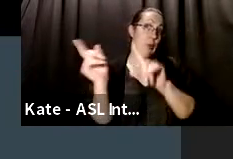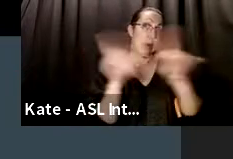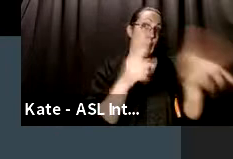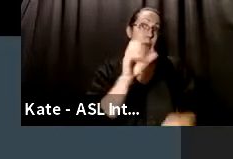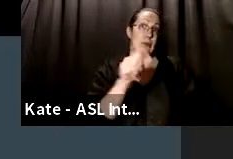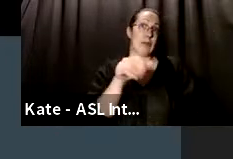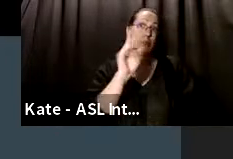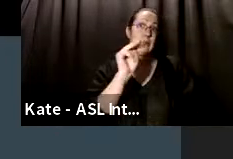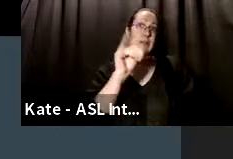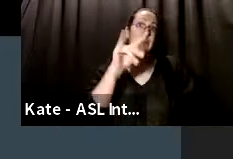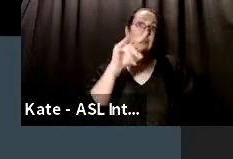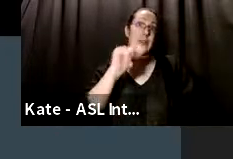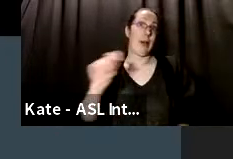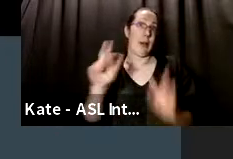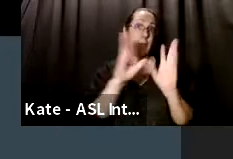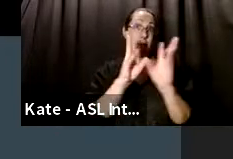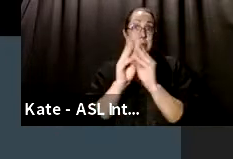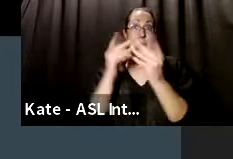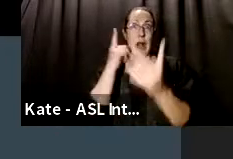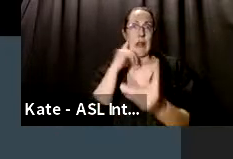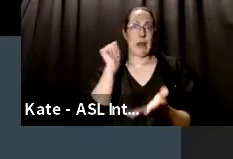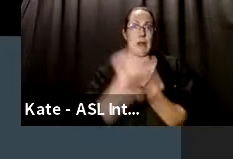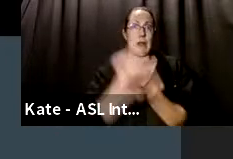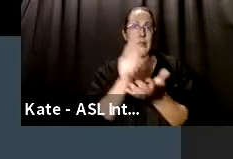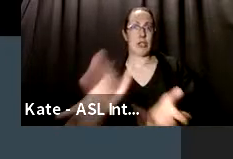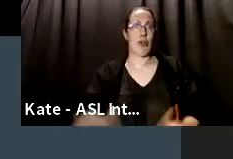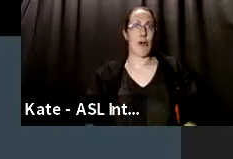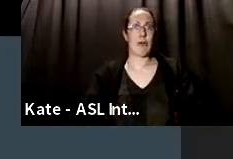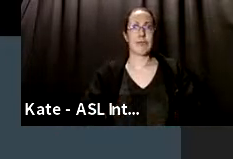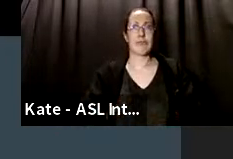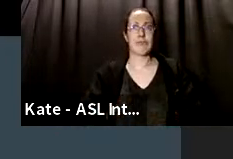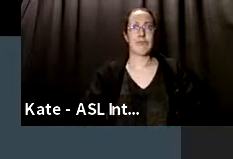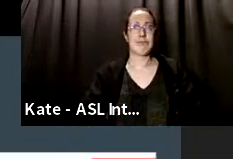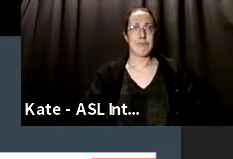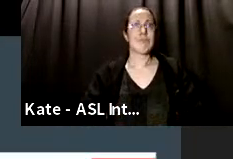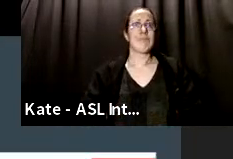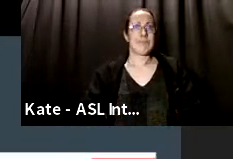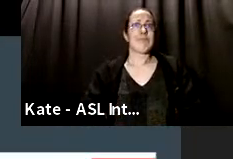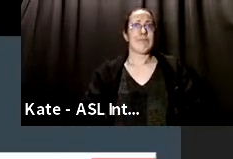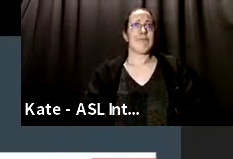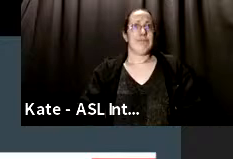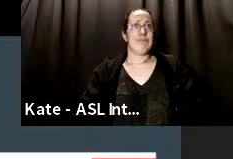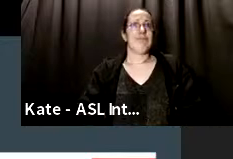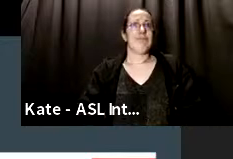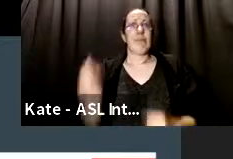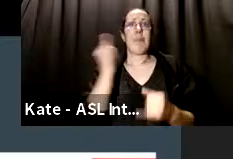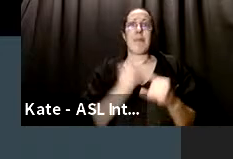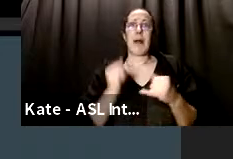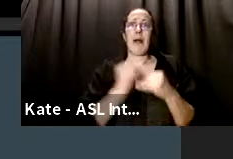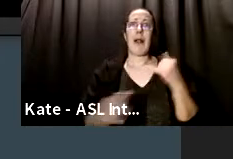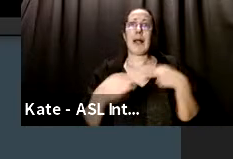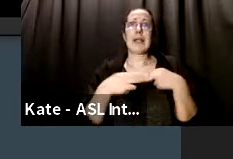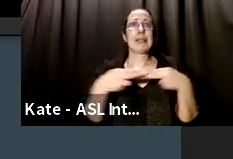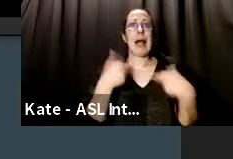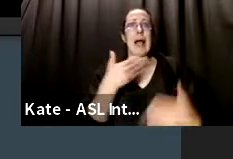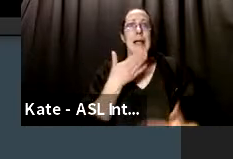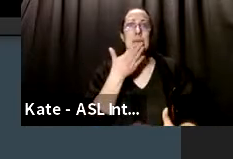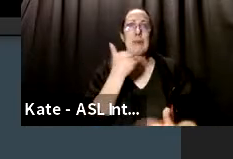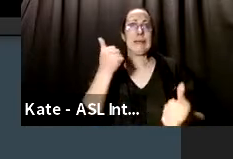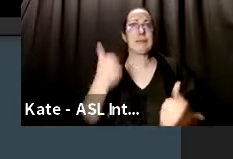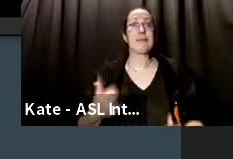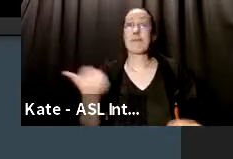Yeah. And I think that's all I got. Is that my last slide? That's my last slide. Yes, it is. Sweet. And yeah, if you